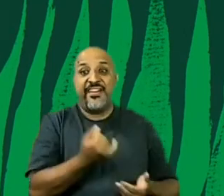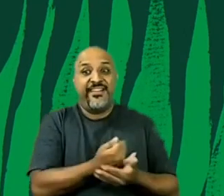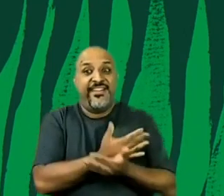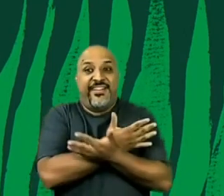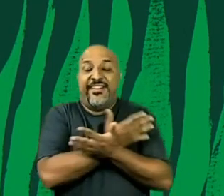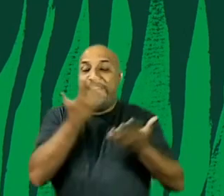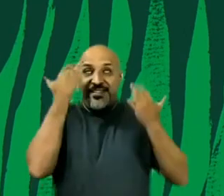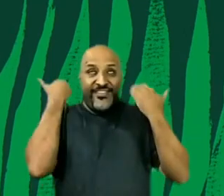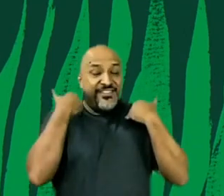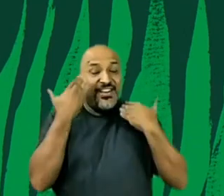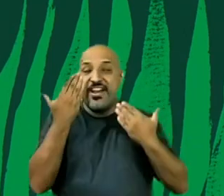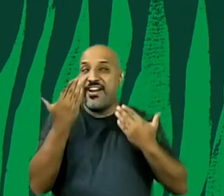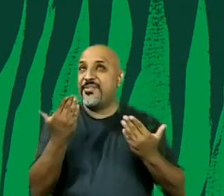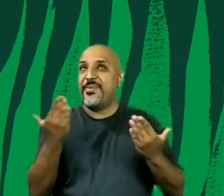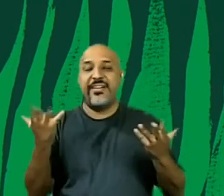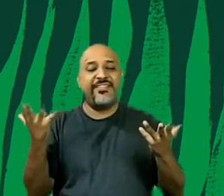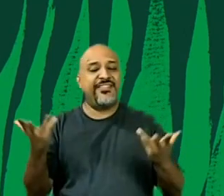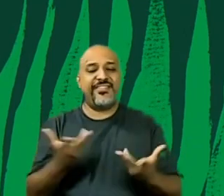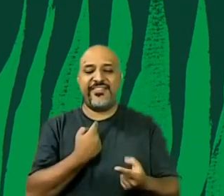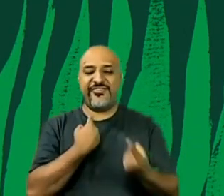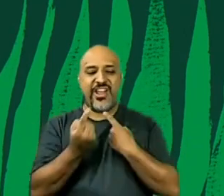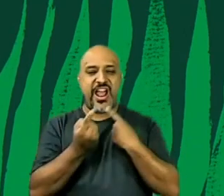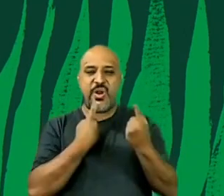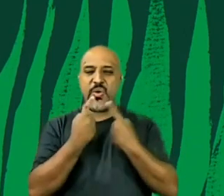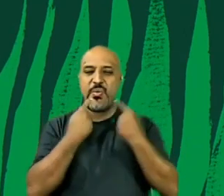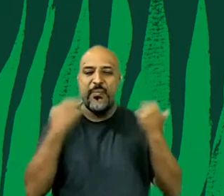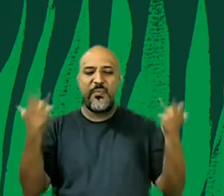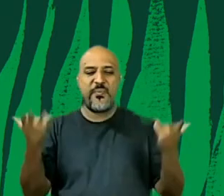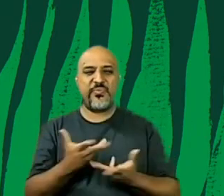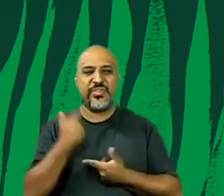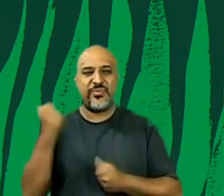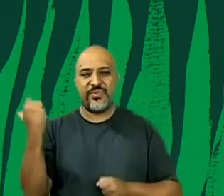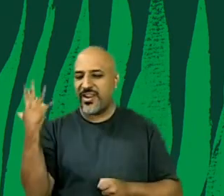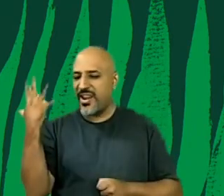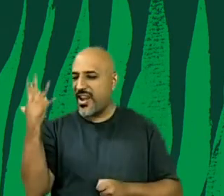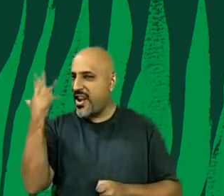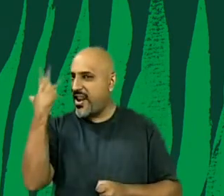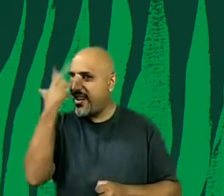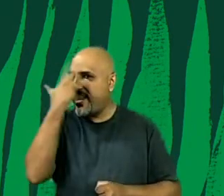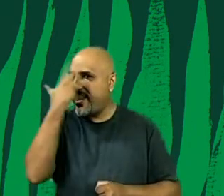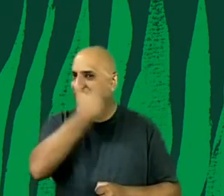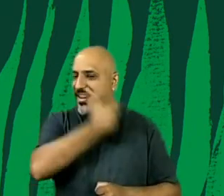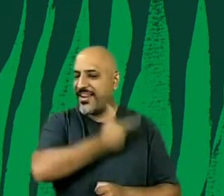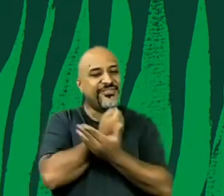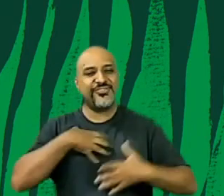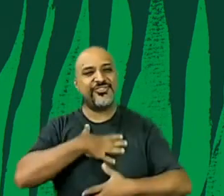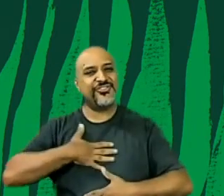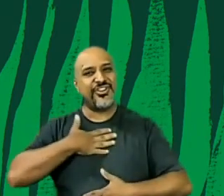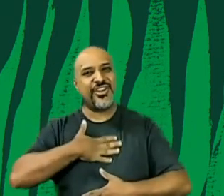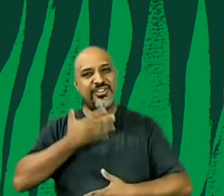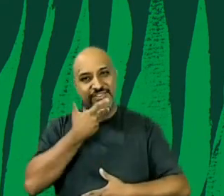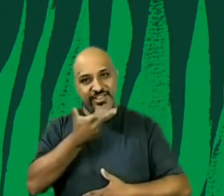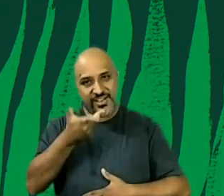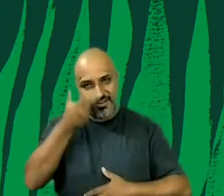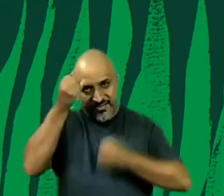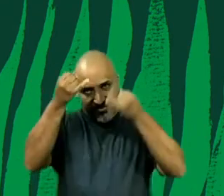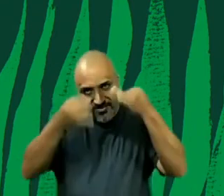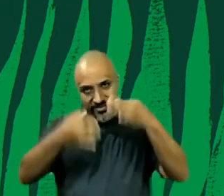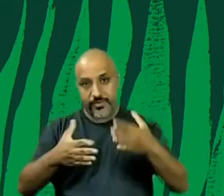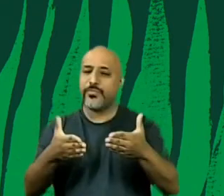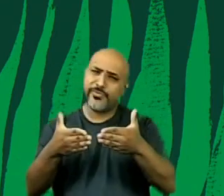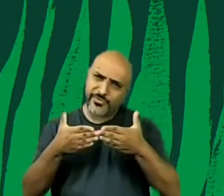it's kind of complicated to interrupt this wonderful dialogue they're having. It's beautiful. It's flowing so freely, but I'm going